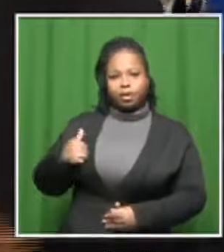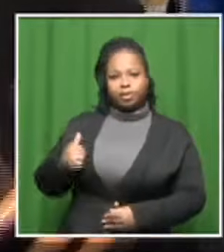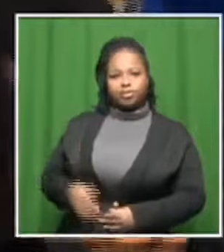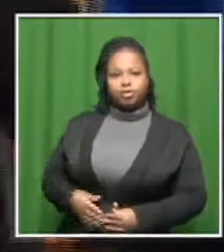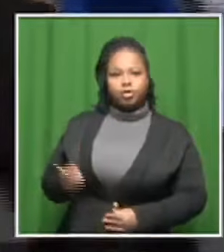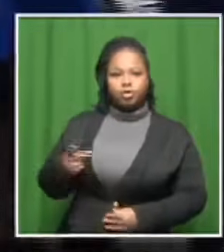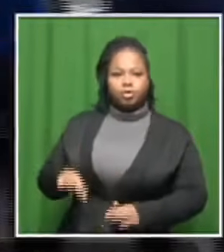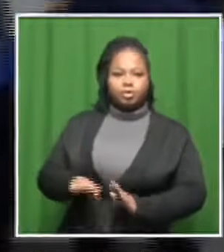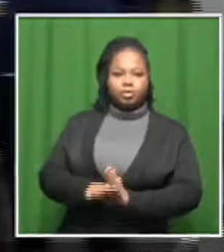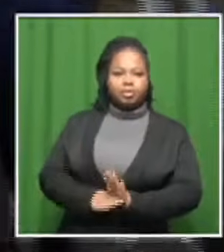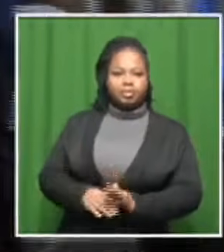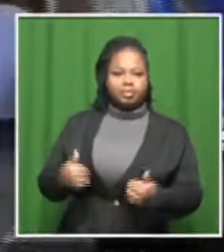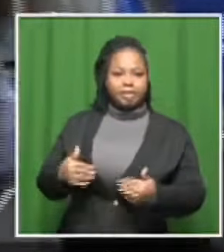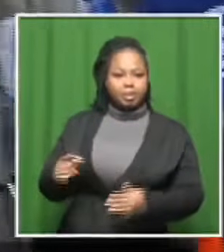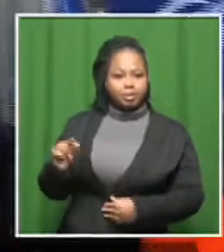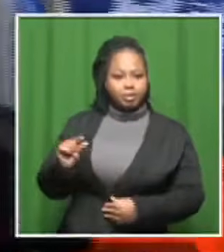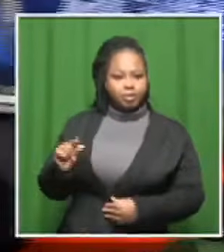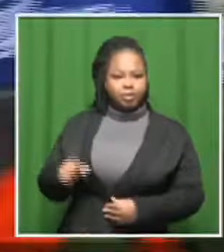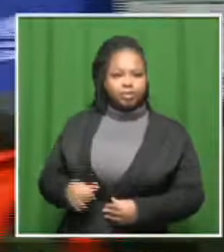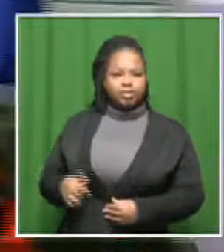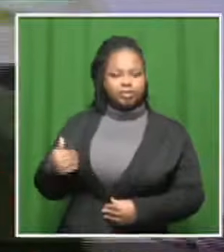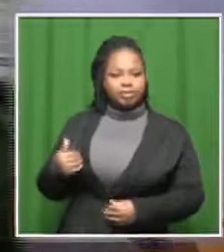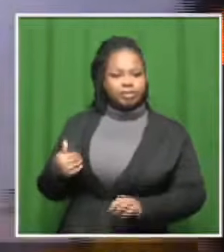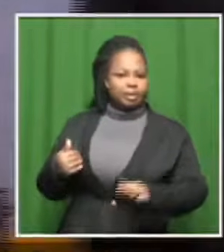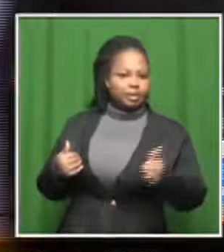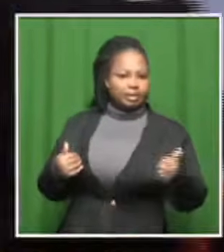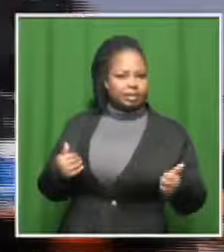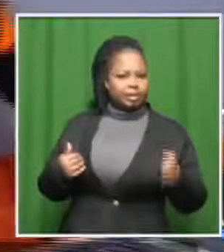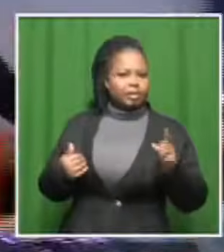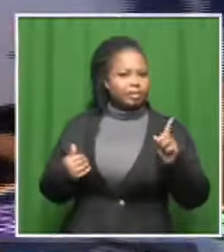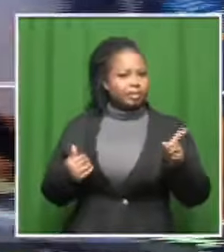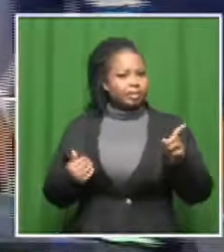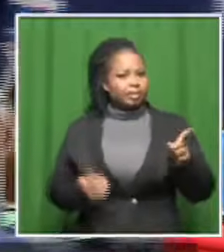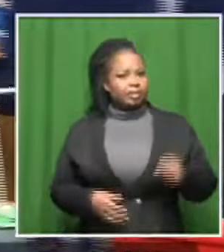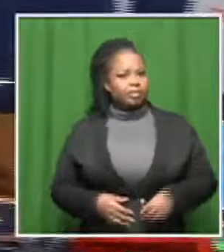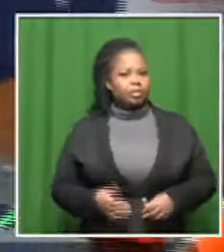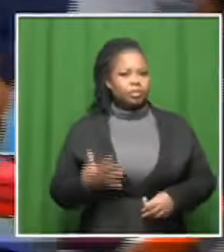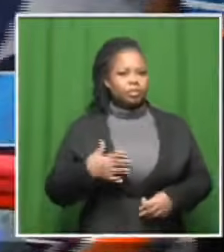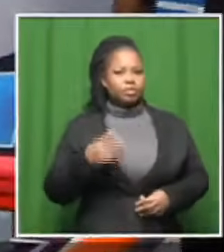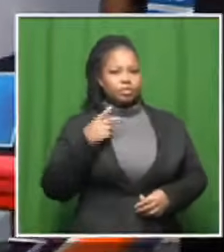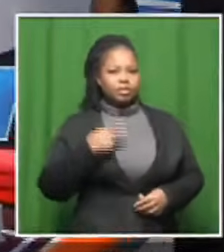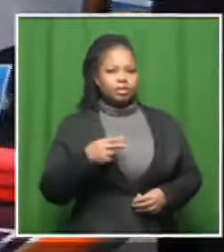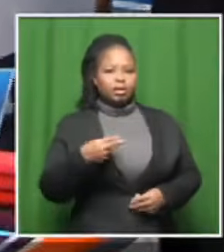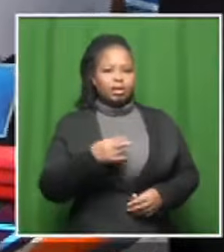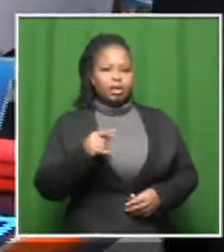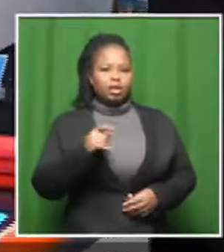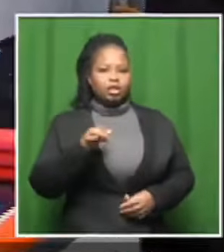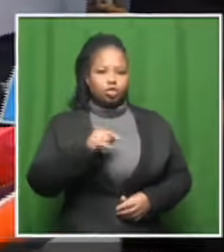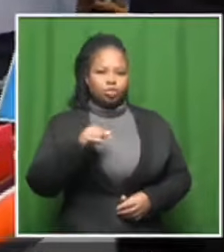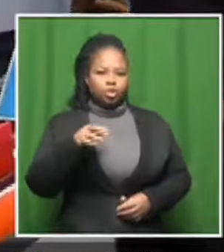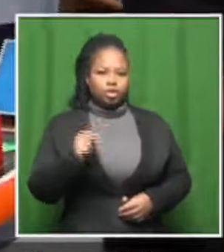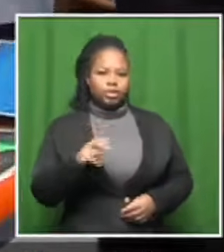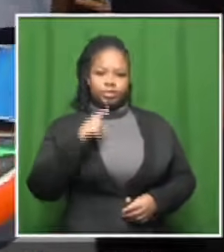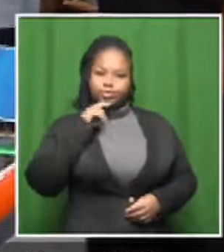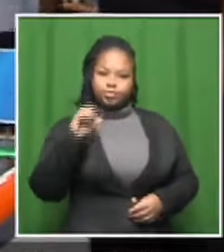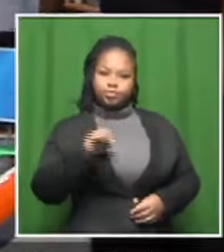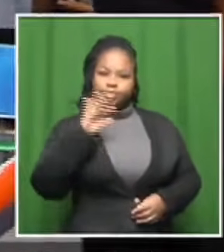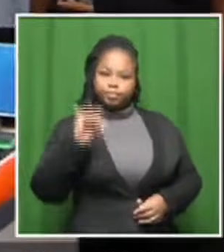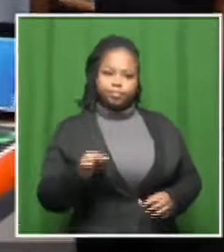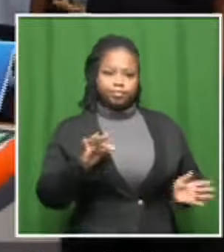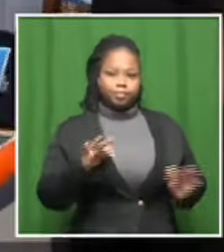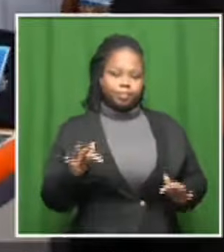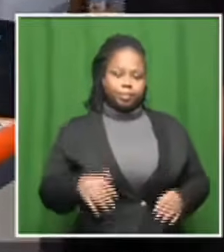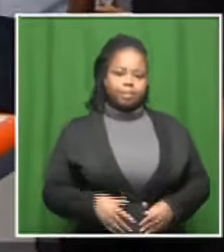program's starting soon, so I want to get to another exhibition here. We're looking at hydrogen and the use of that in South Africa, obviously alternative